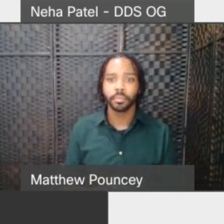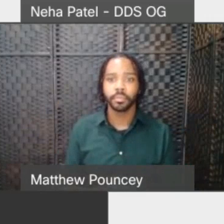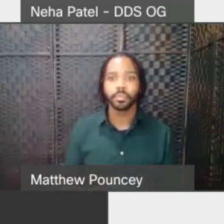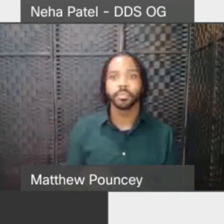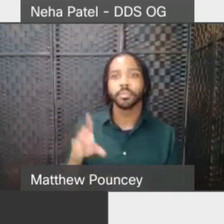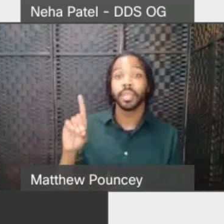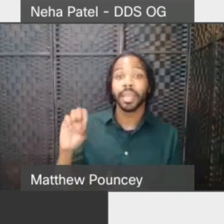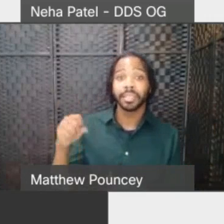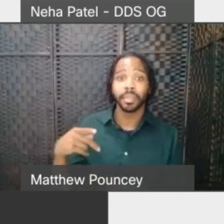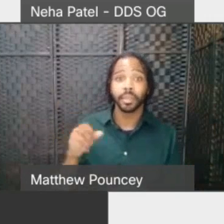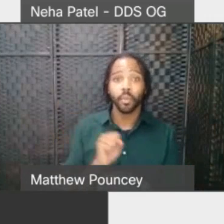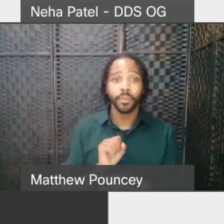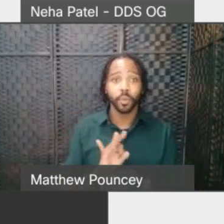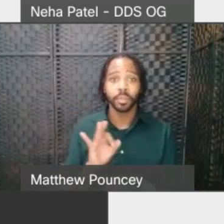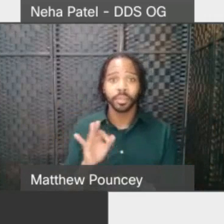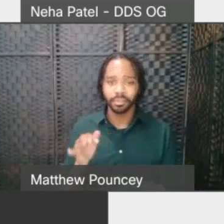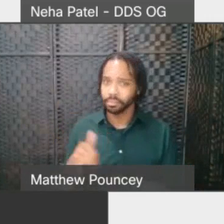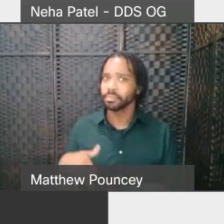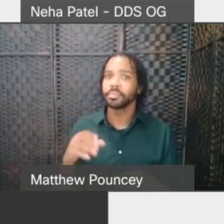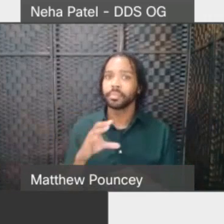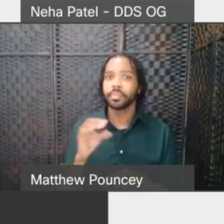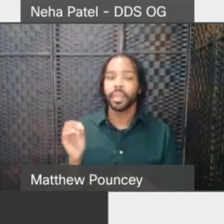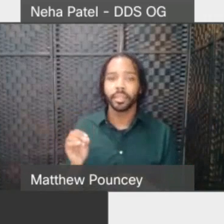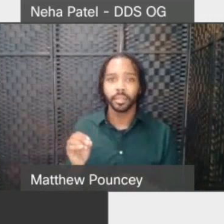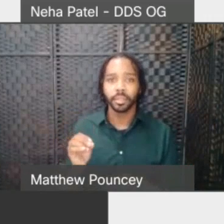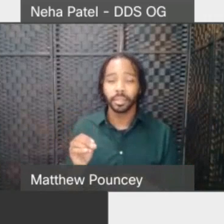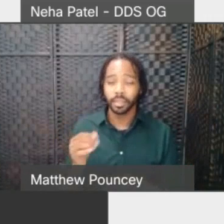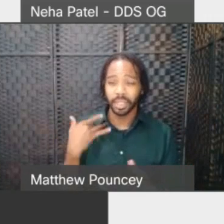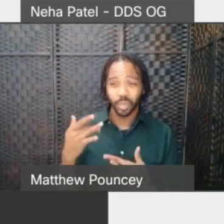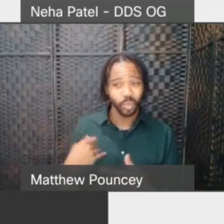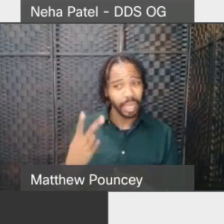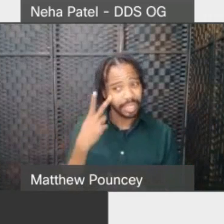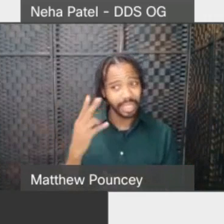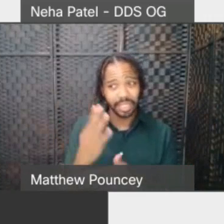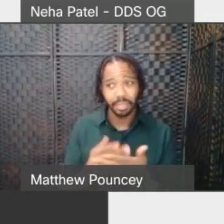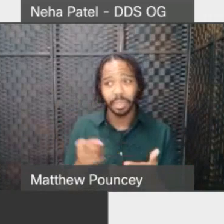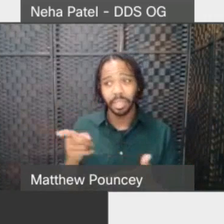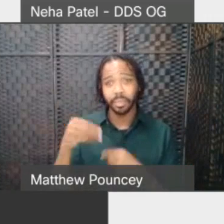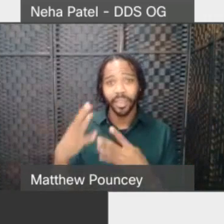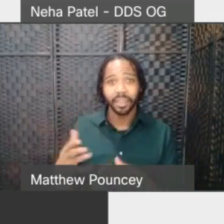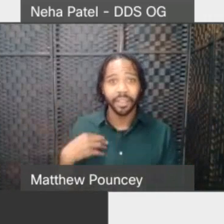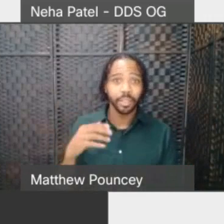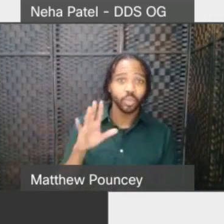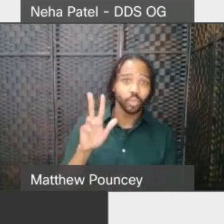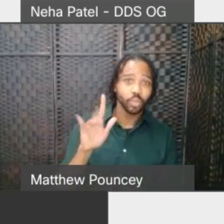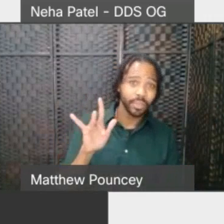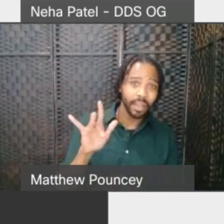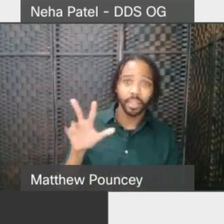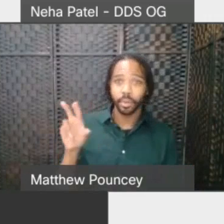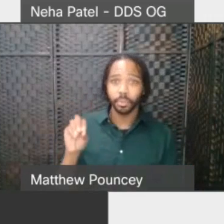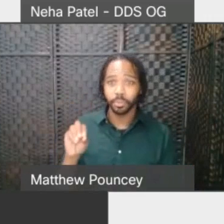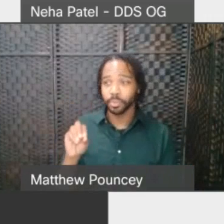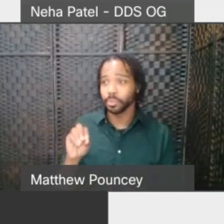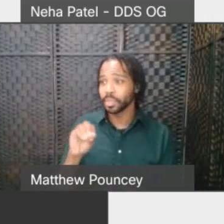workforce. And it's especially a concern when I look at some providers who are at 25 and 30% of their staff vaccinated.